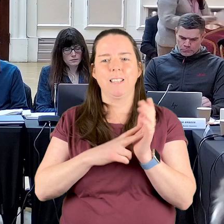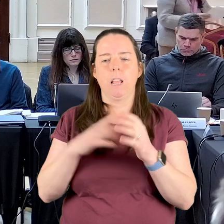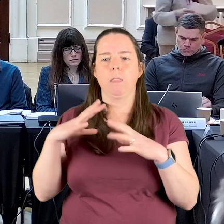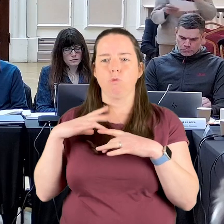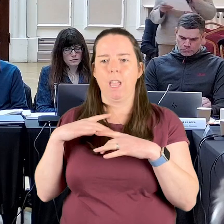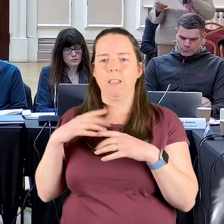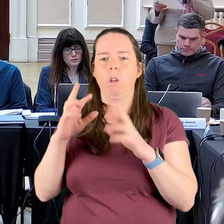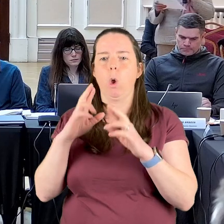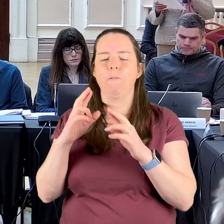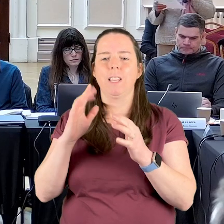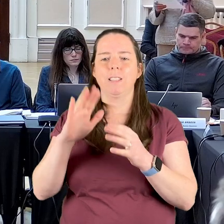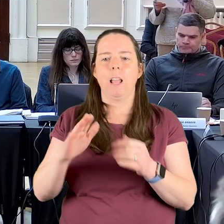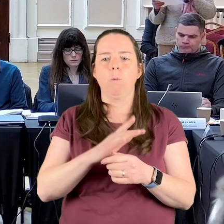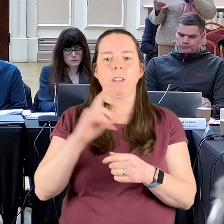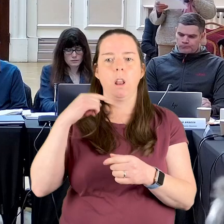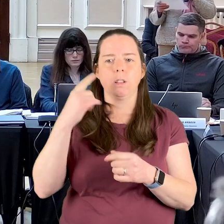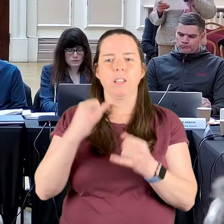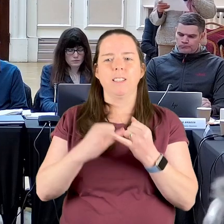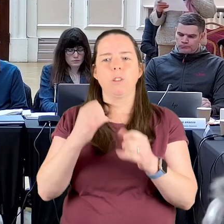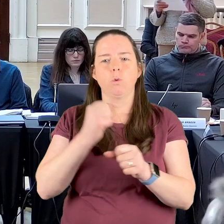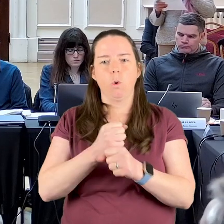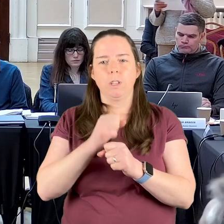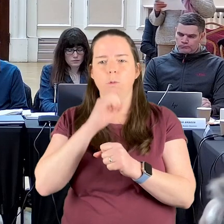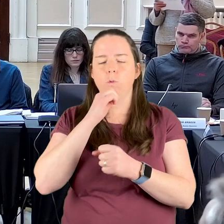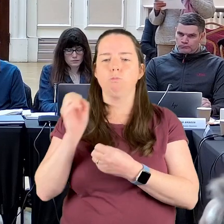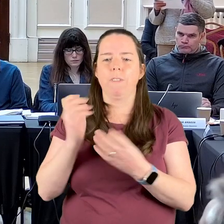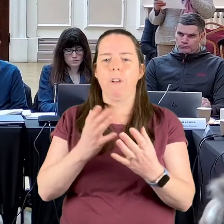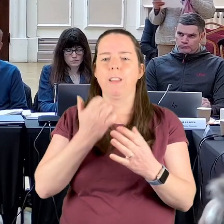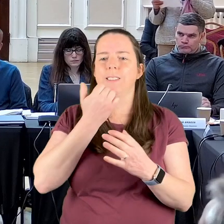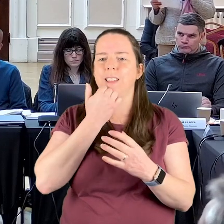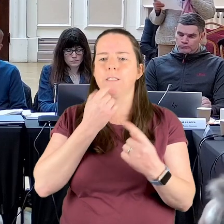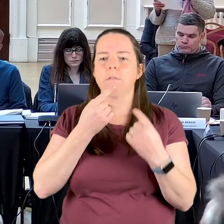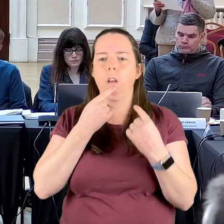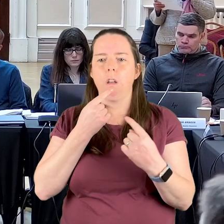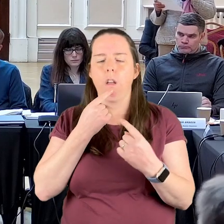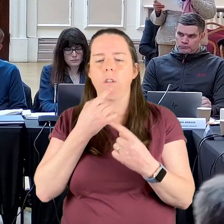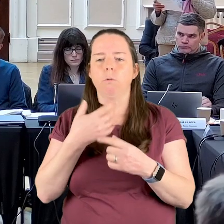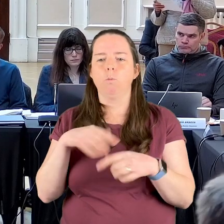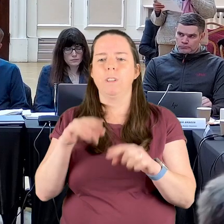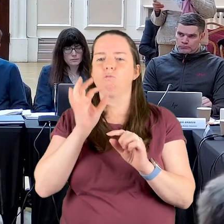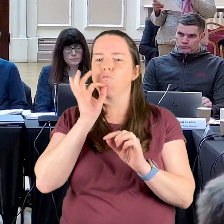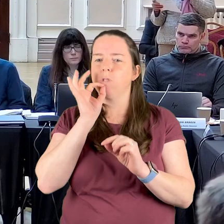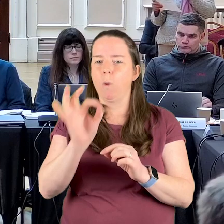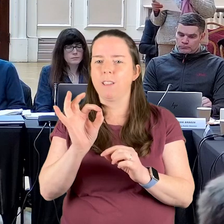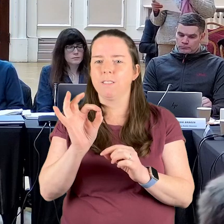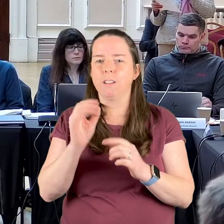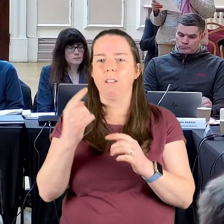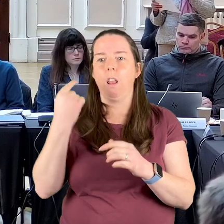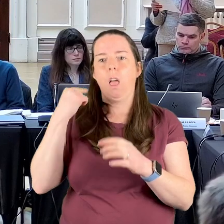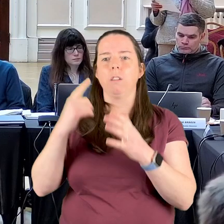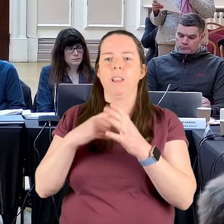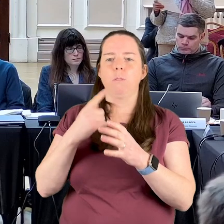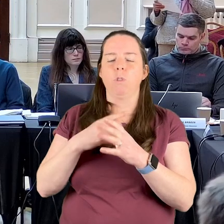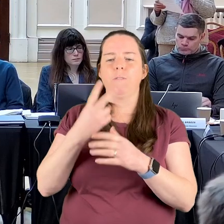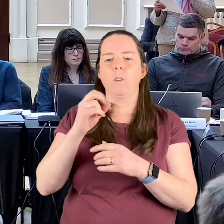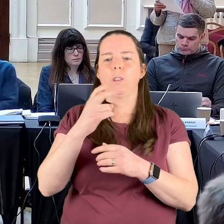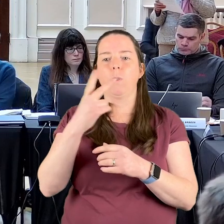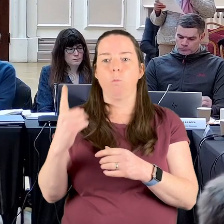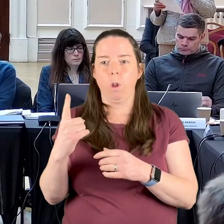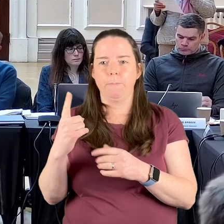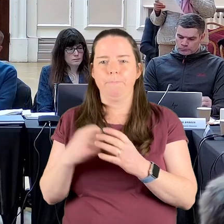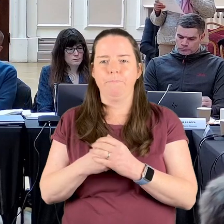So I talked to Vanessa in the break, and hopefully South West London St George's will provide the data that we requested last April